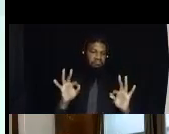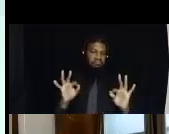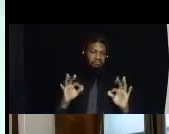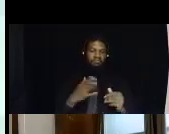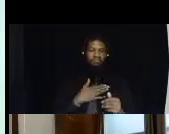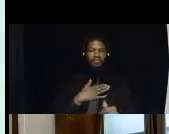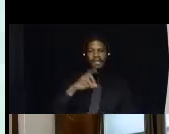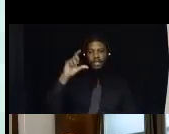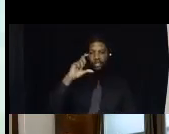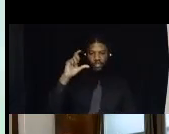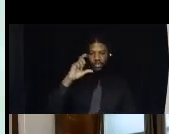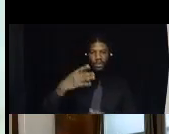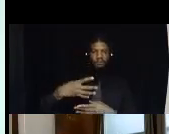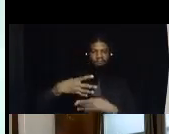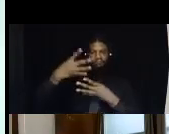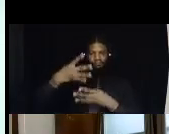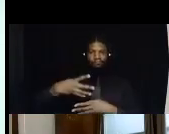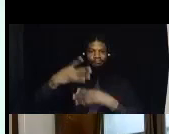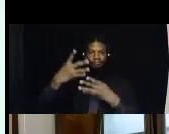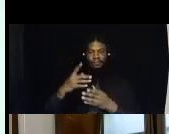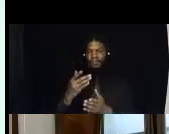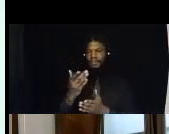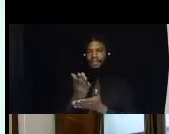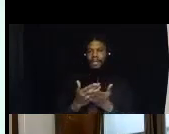feed. I kind of repeated a couple of them.